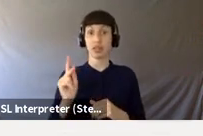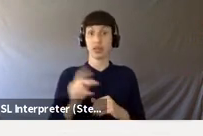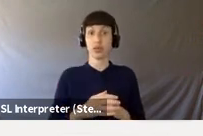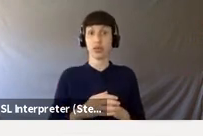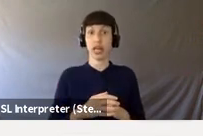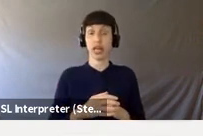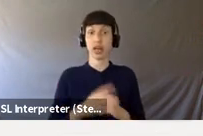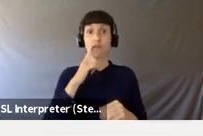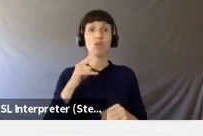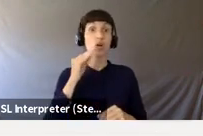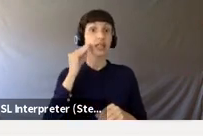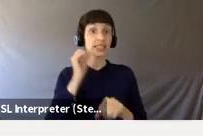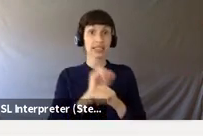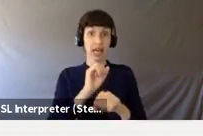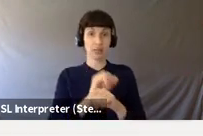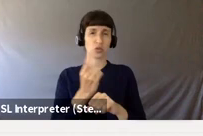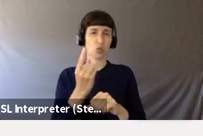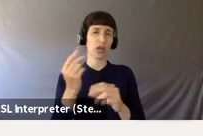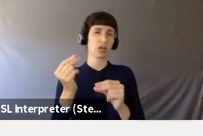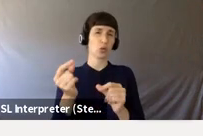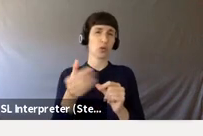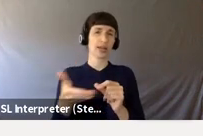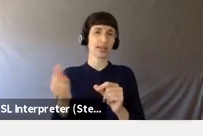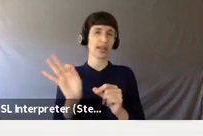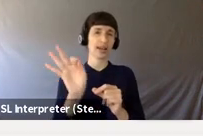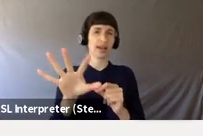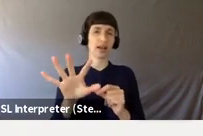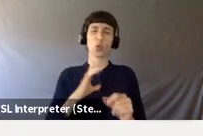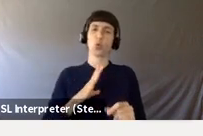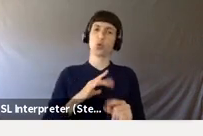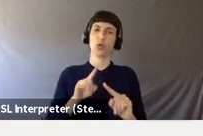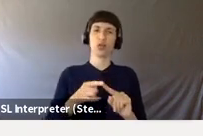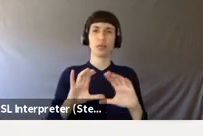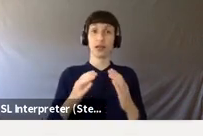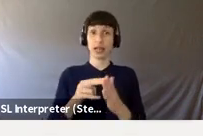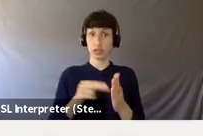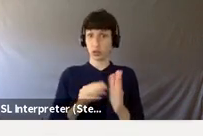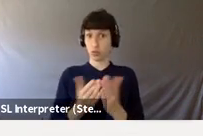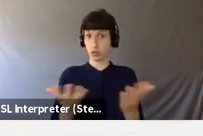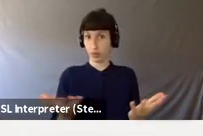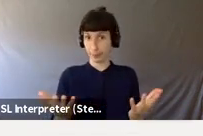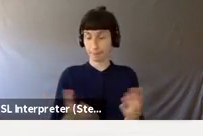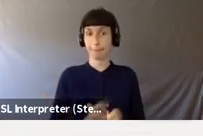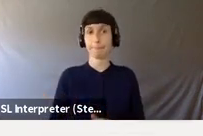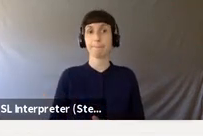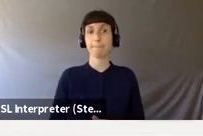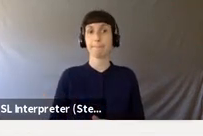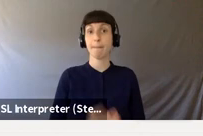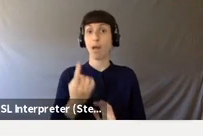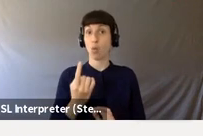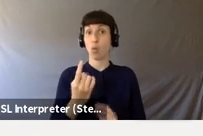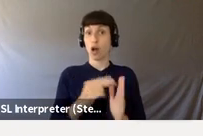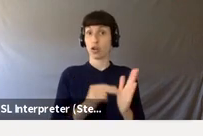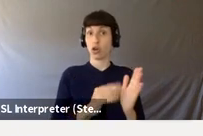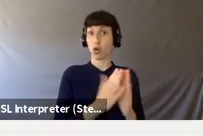quick thing that's really cool about the class notebook. You can take things from one notebook and put